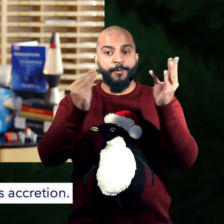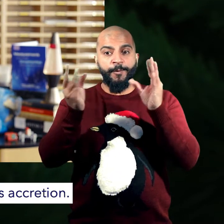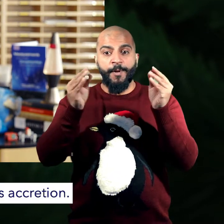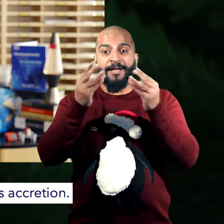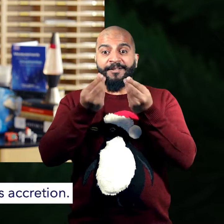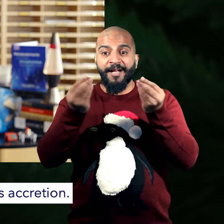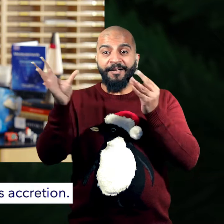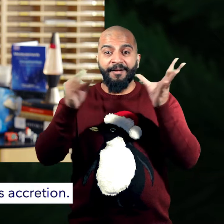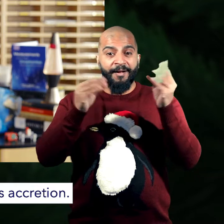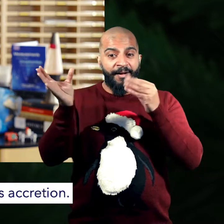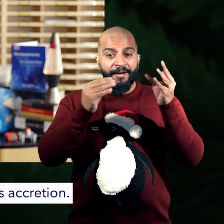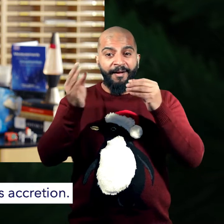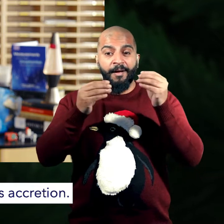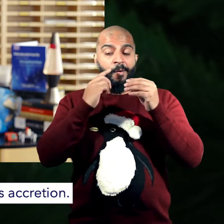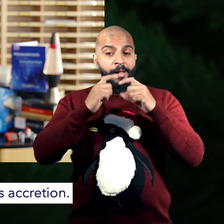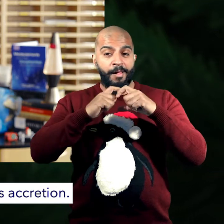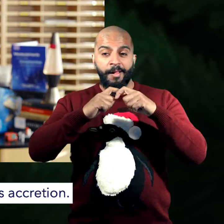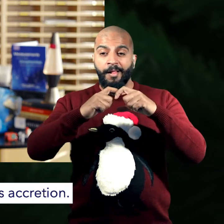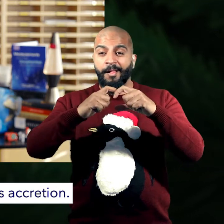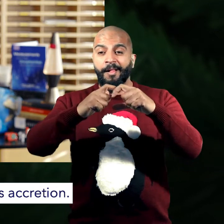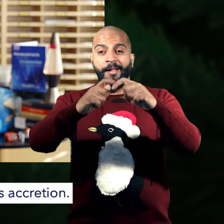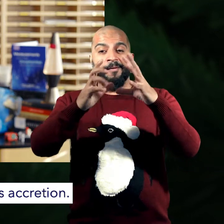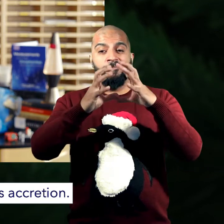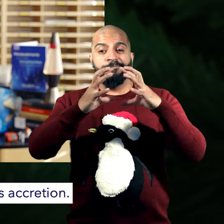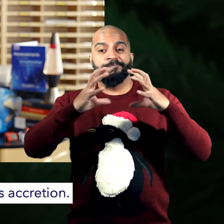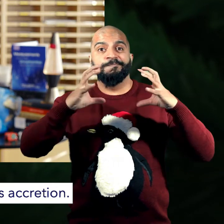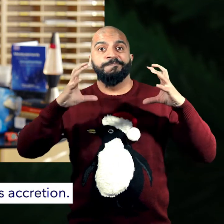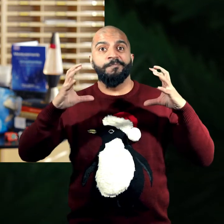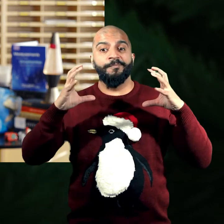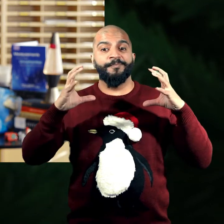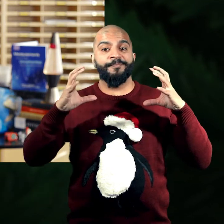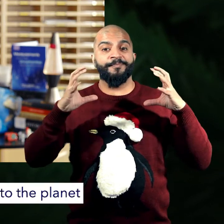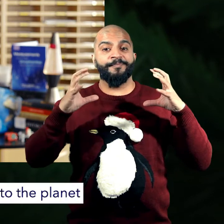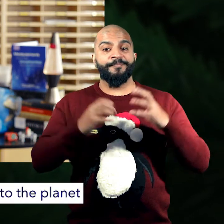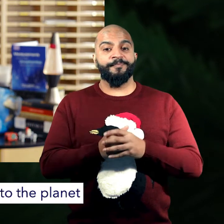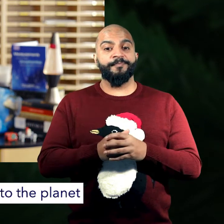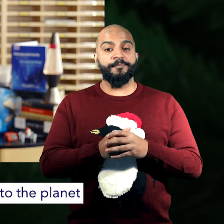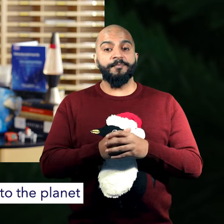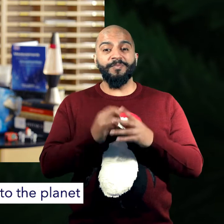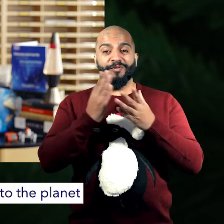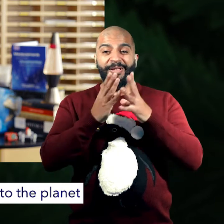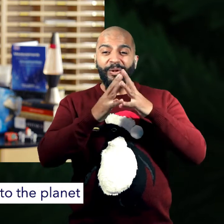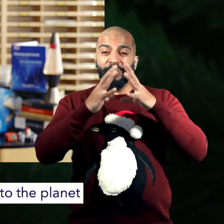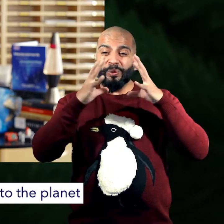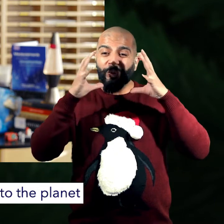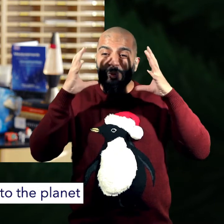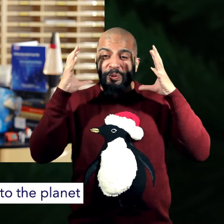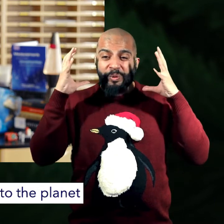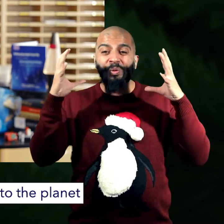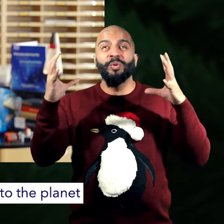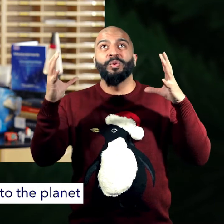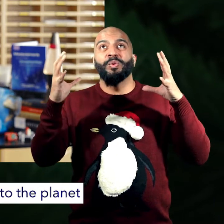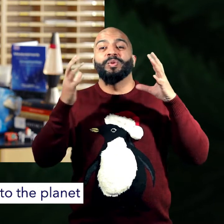it will undergo a process that we call runaway gas accretion, where a huge amount of gas